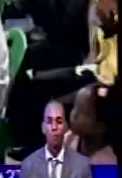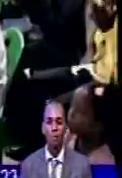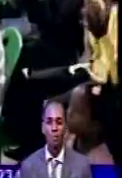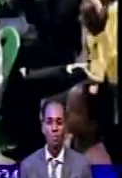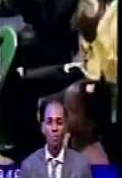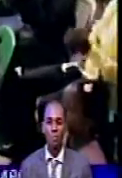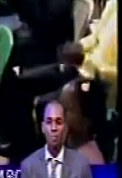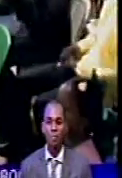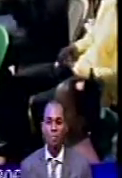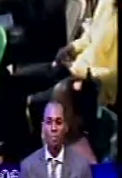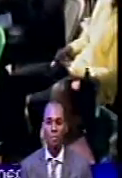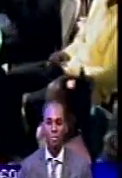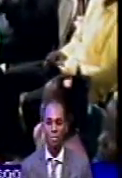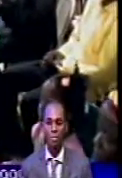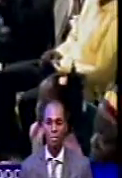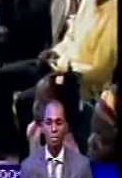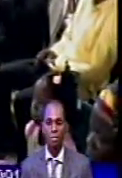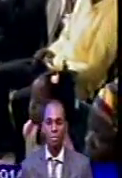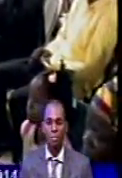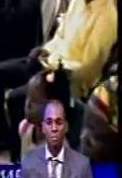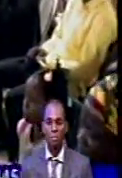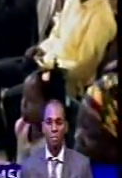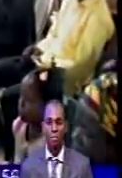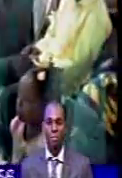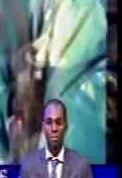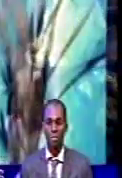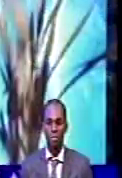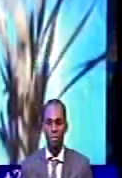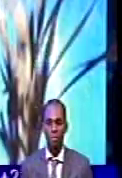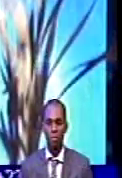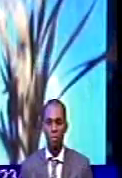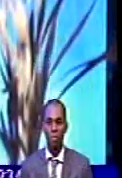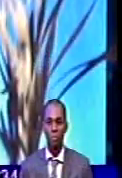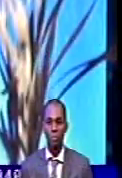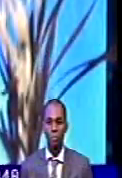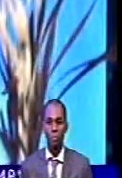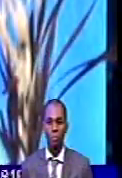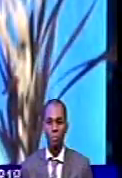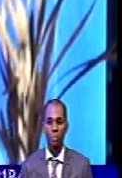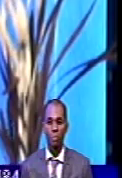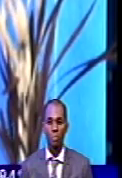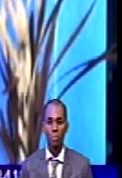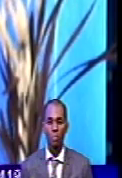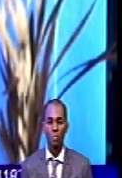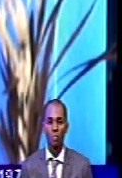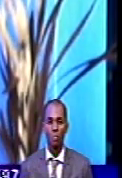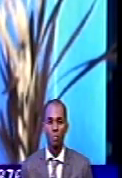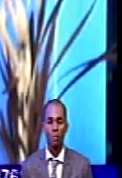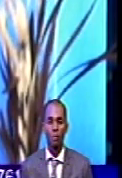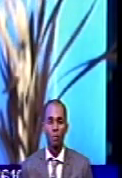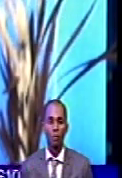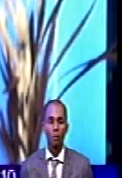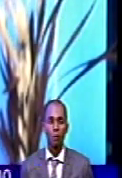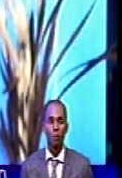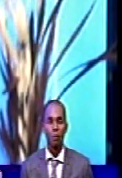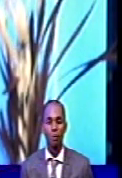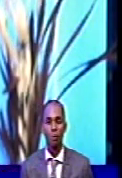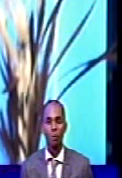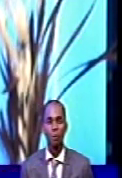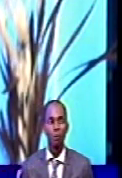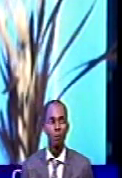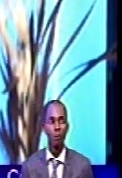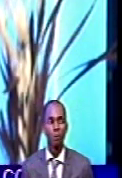Amen. Divine touch. Even tonight, traveling to Scotland, Saudi